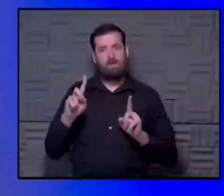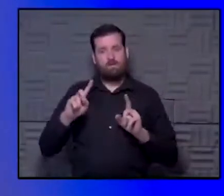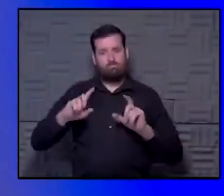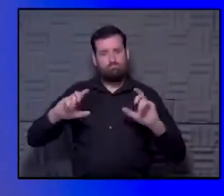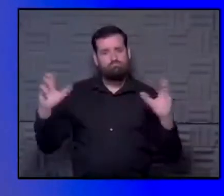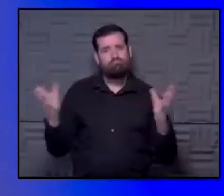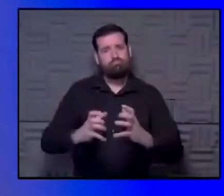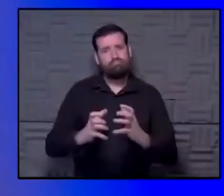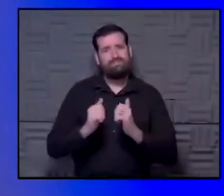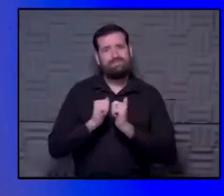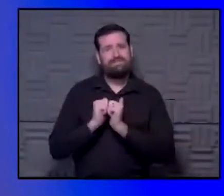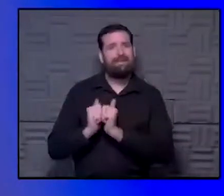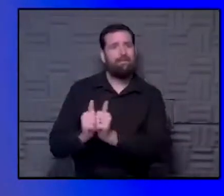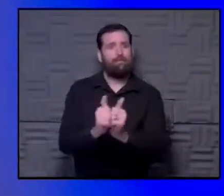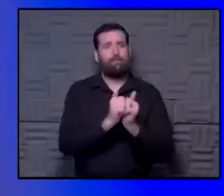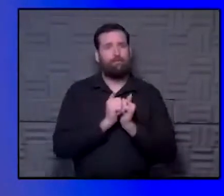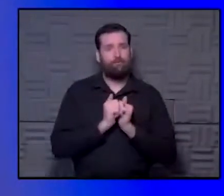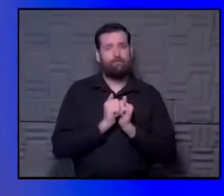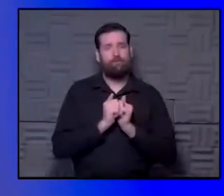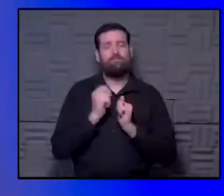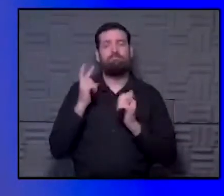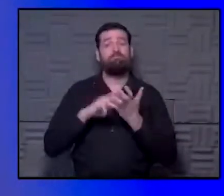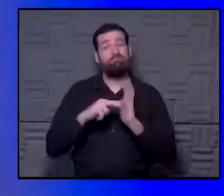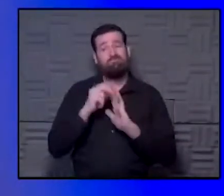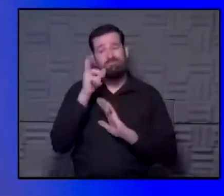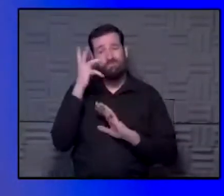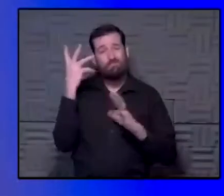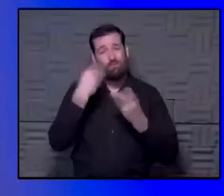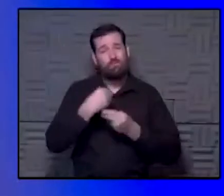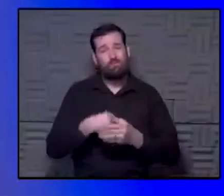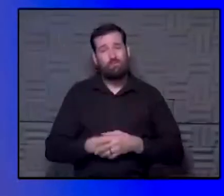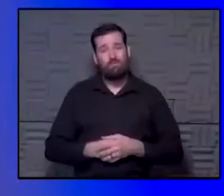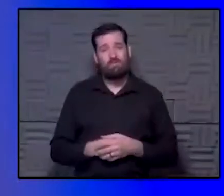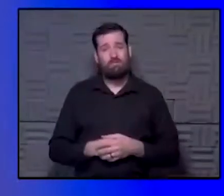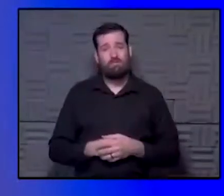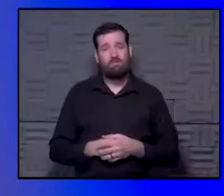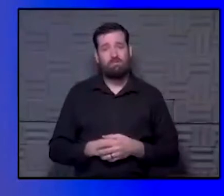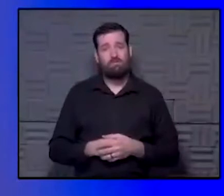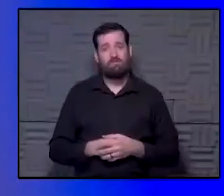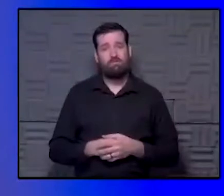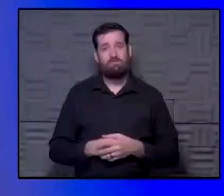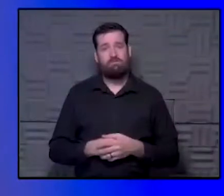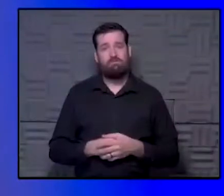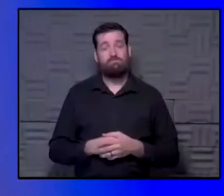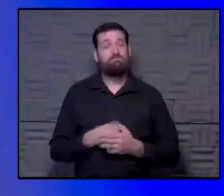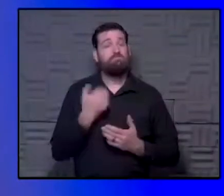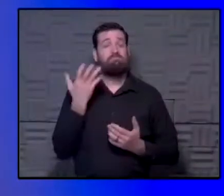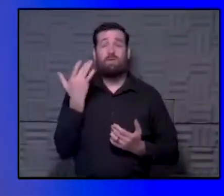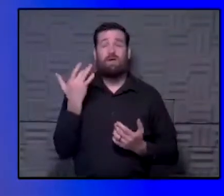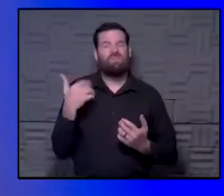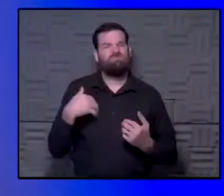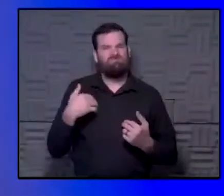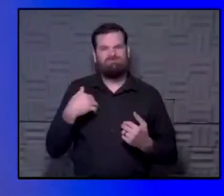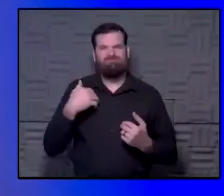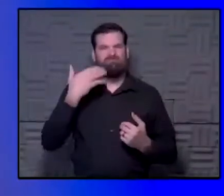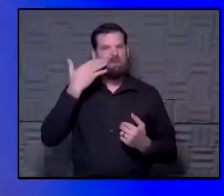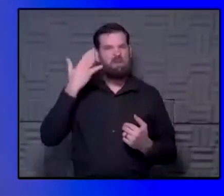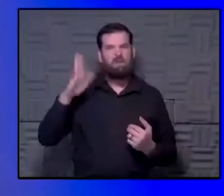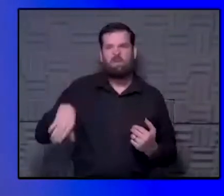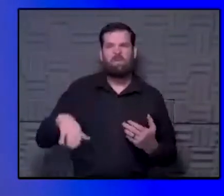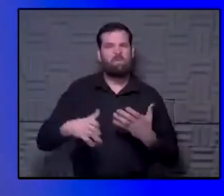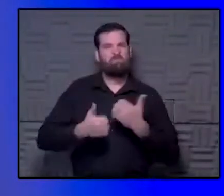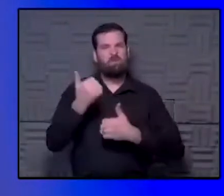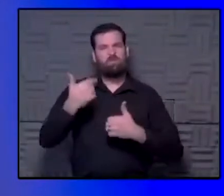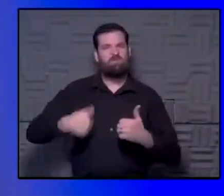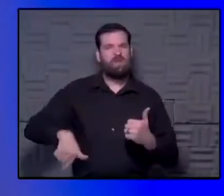together as a whole, I think it will be beautiful. And because I know most of